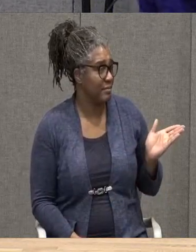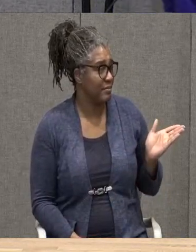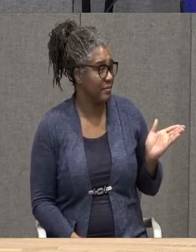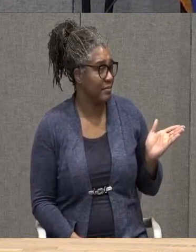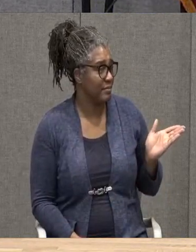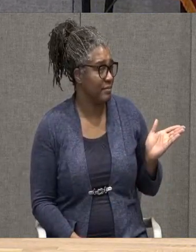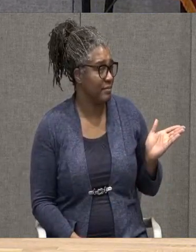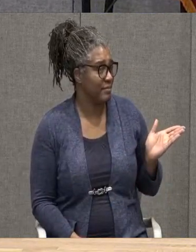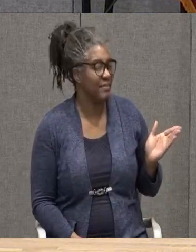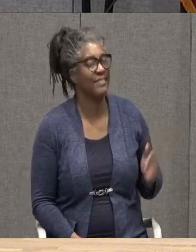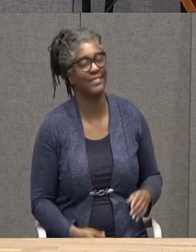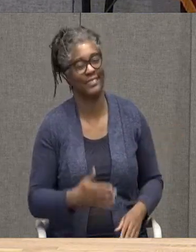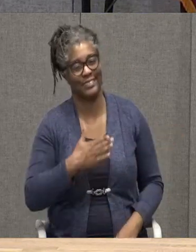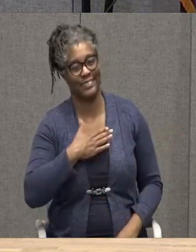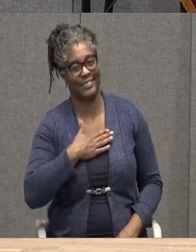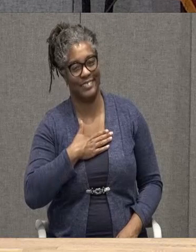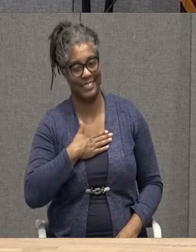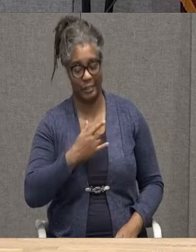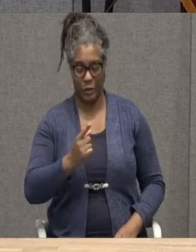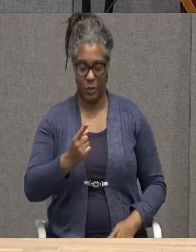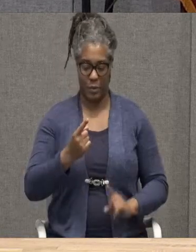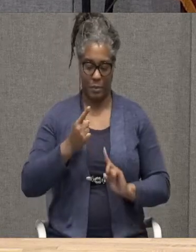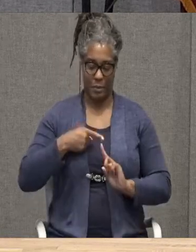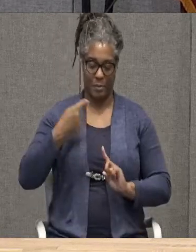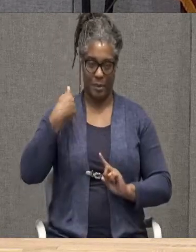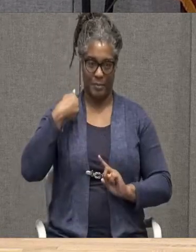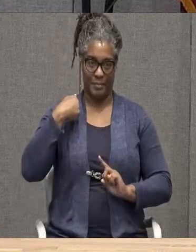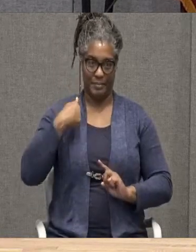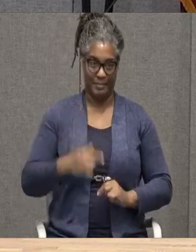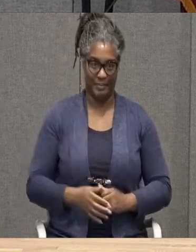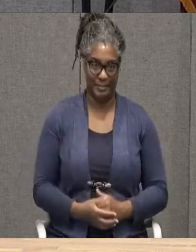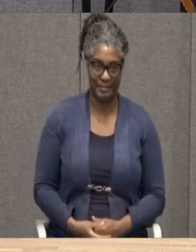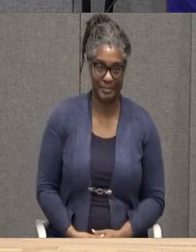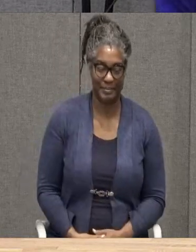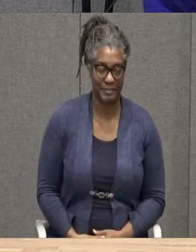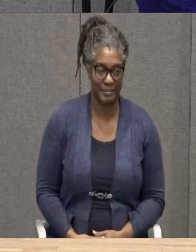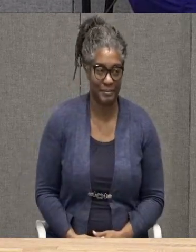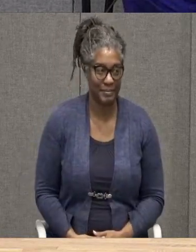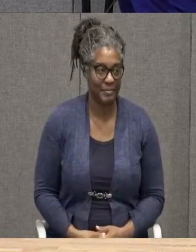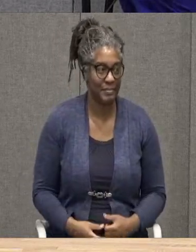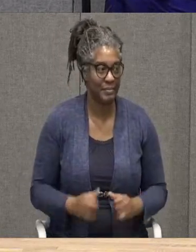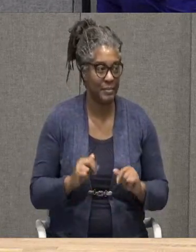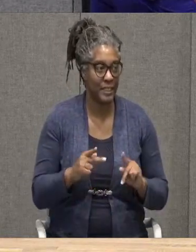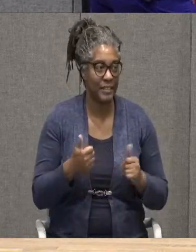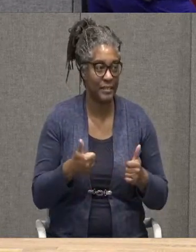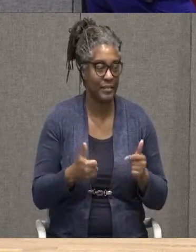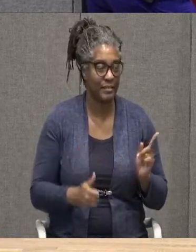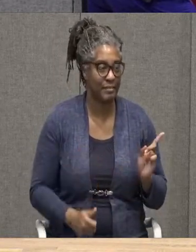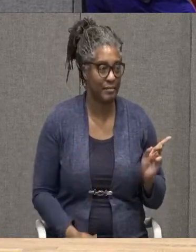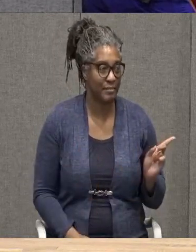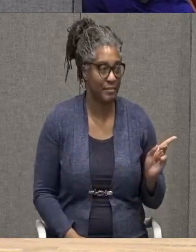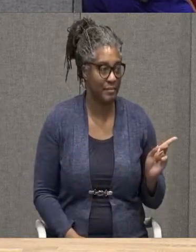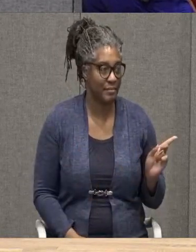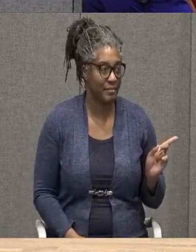Oh, that came to my side. All right, 1 point me. All right, ready, go.